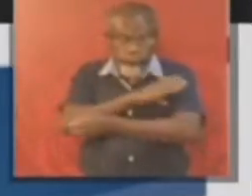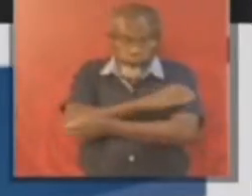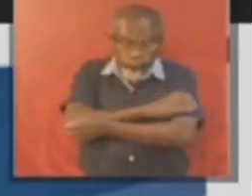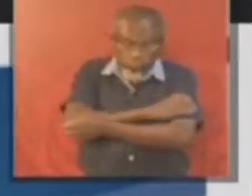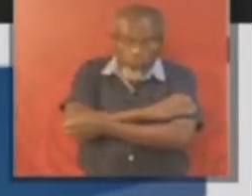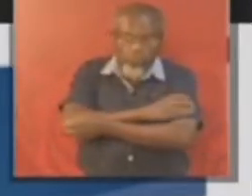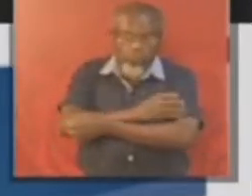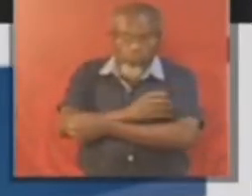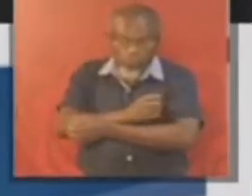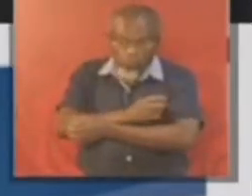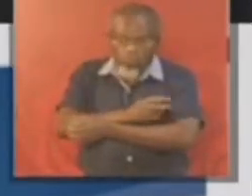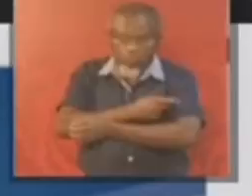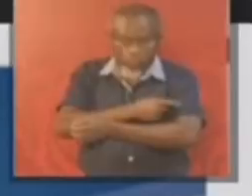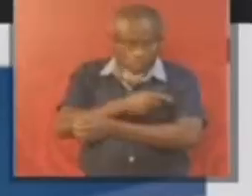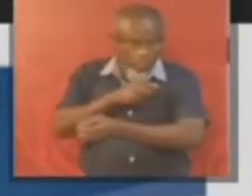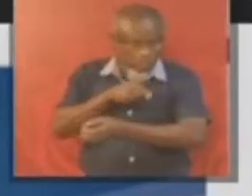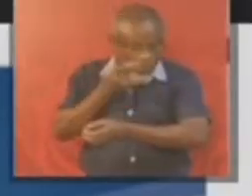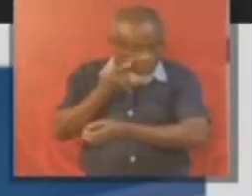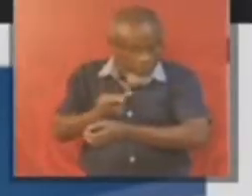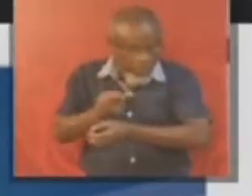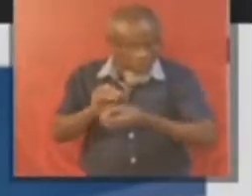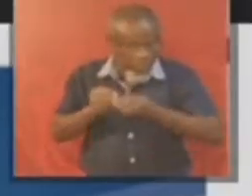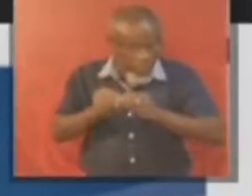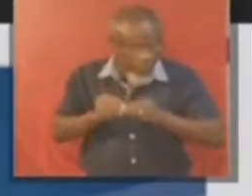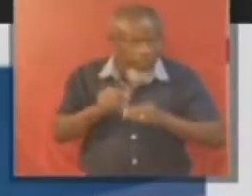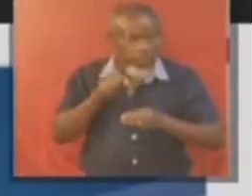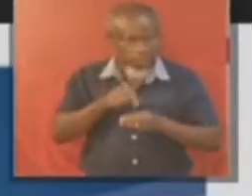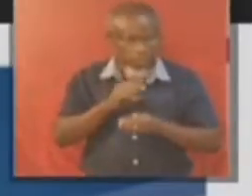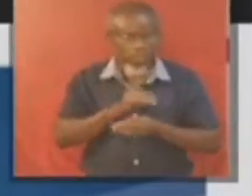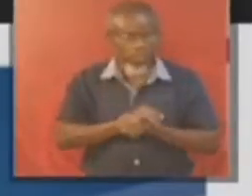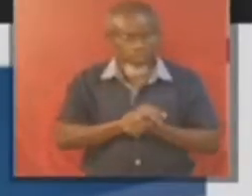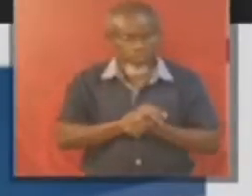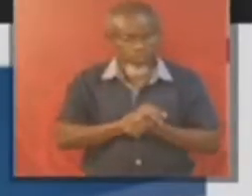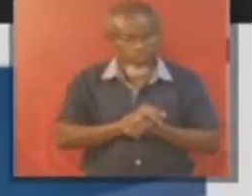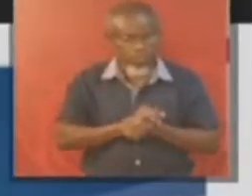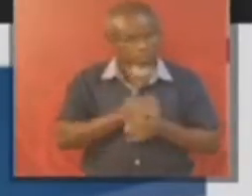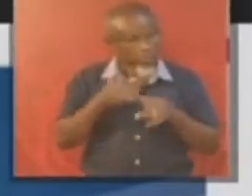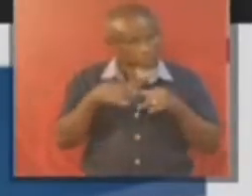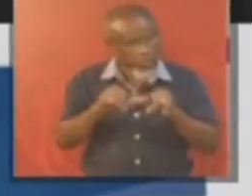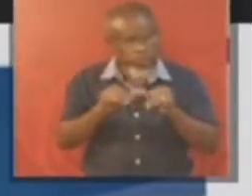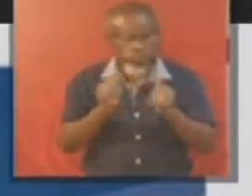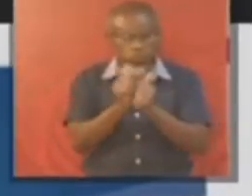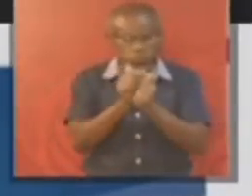can utilize text messaging, electronic reminders, and video conferencing.